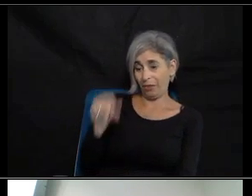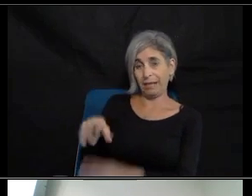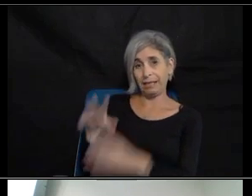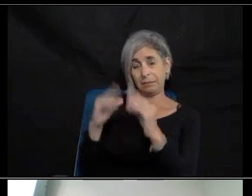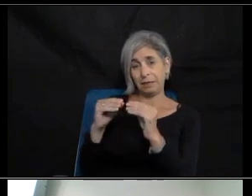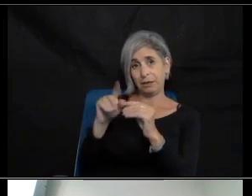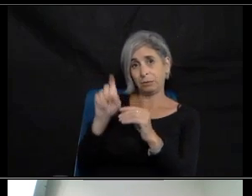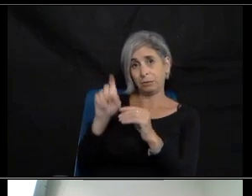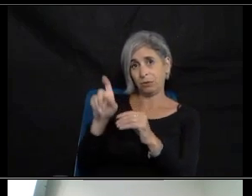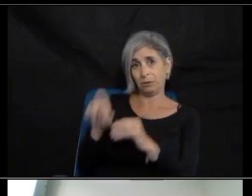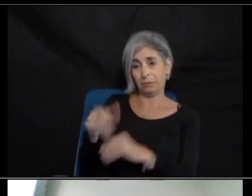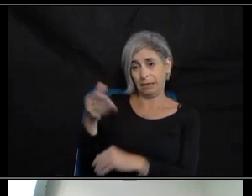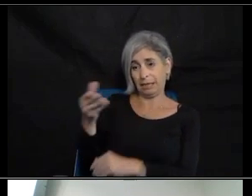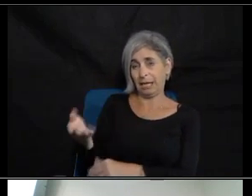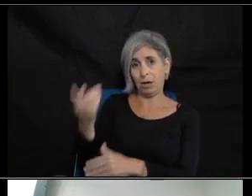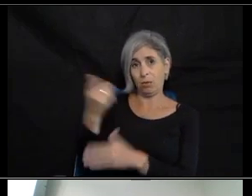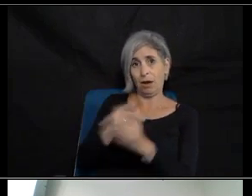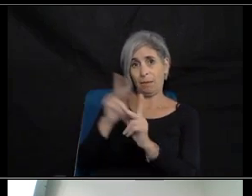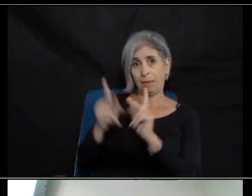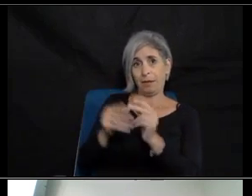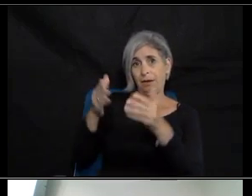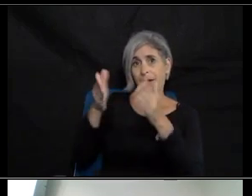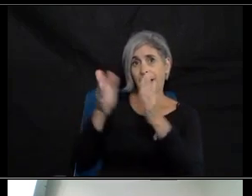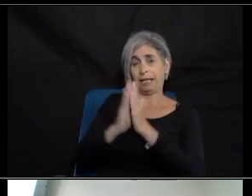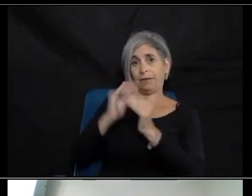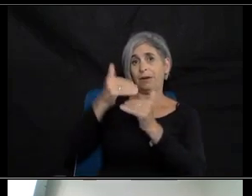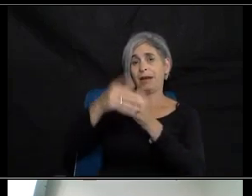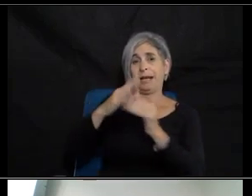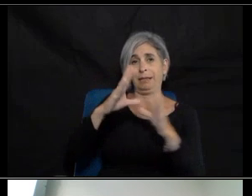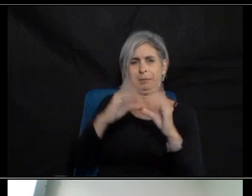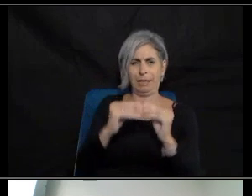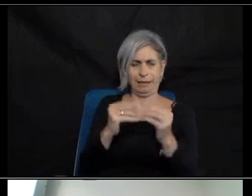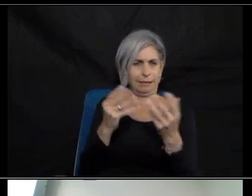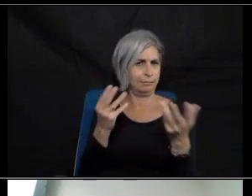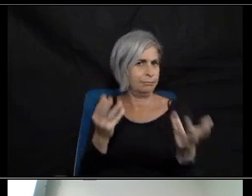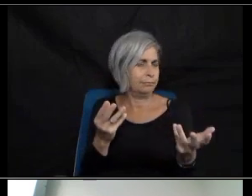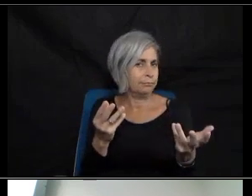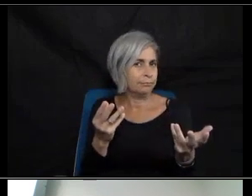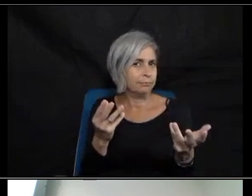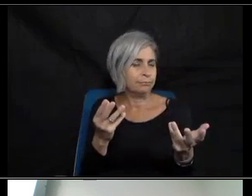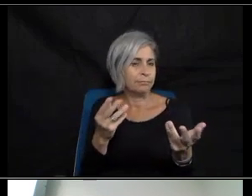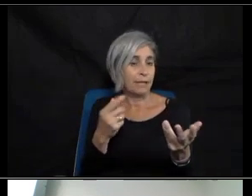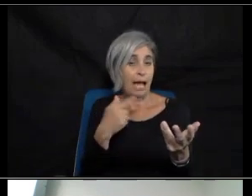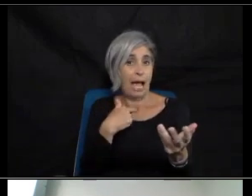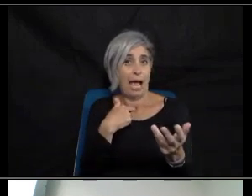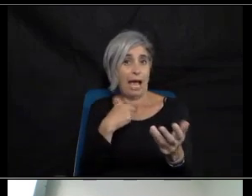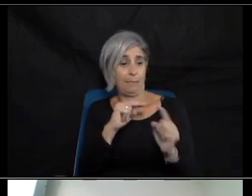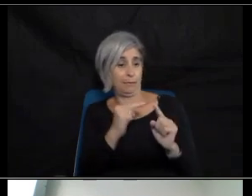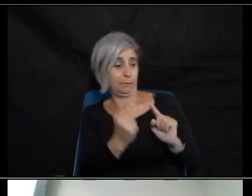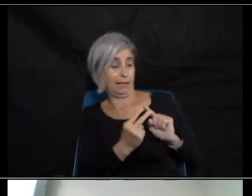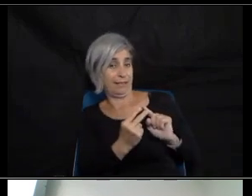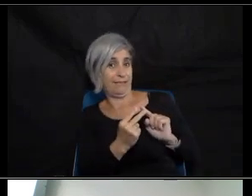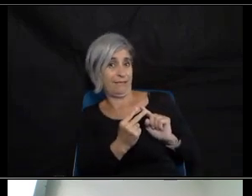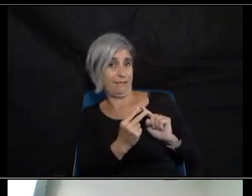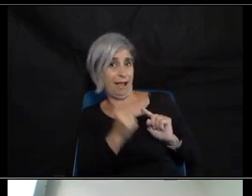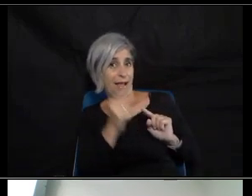supposed to be what people are asking next meeting to be. So as far as I'm concerned, I'm looking at